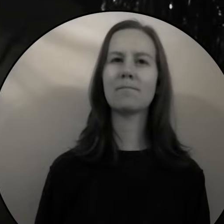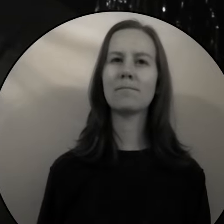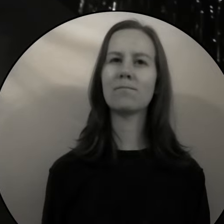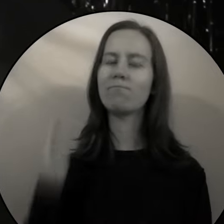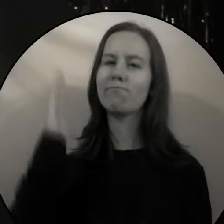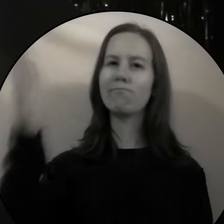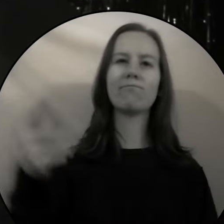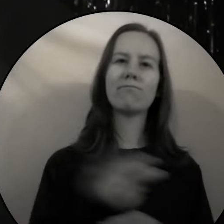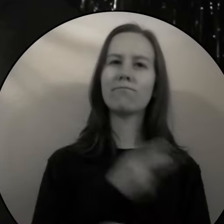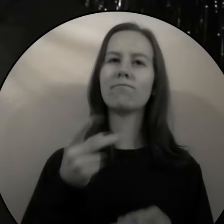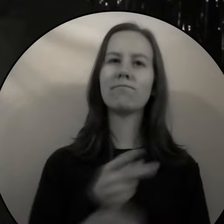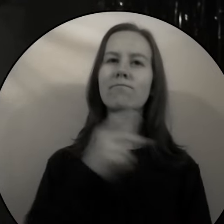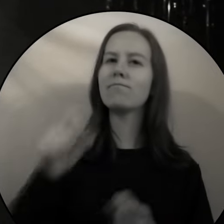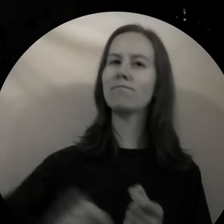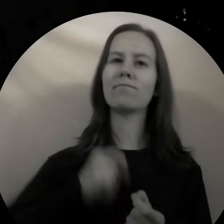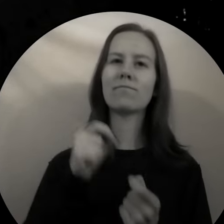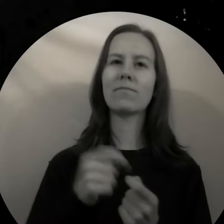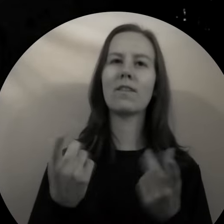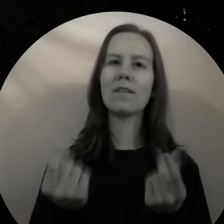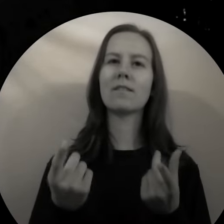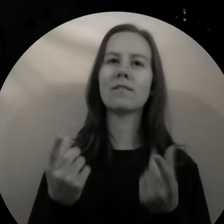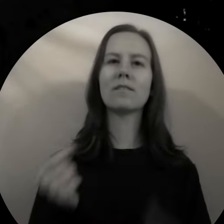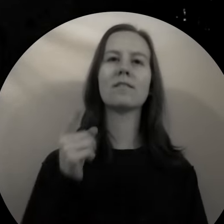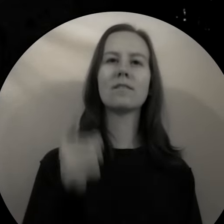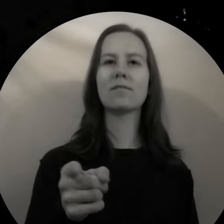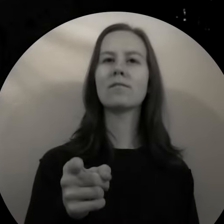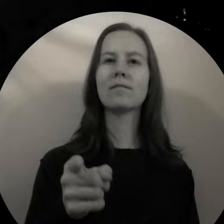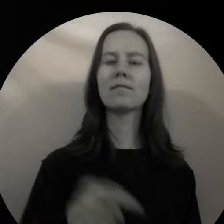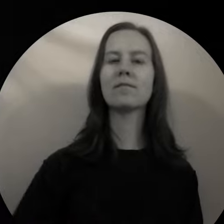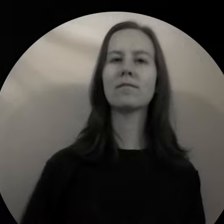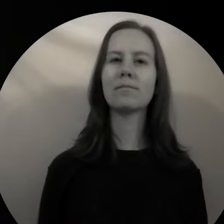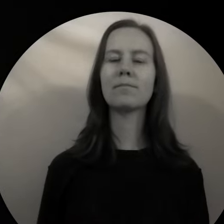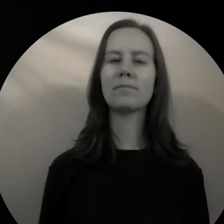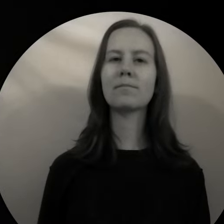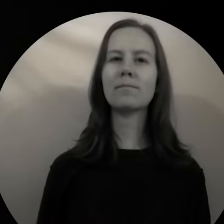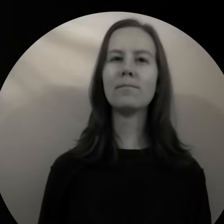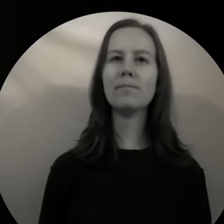too Day figure out exactly what it is that you